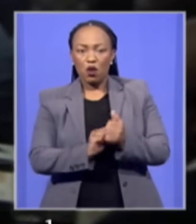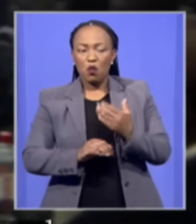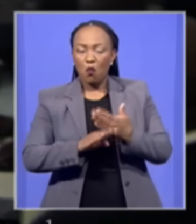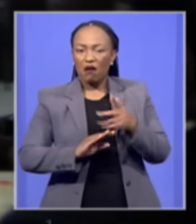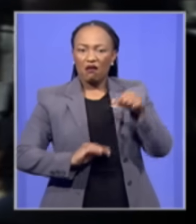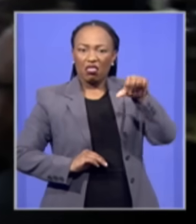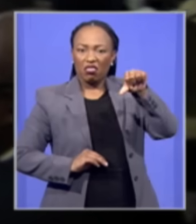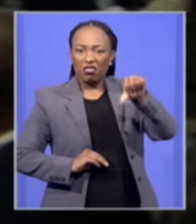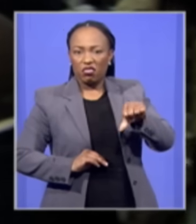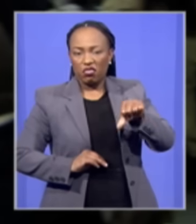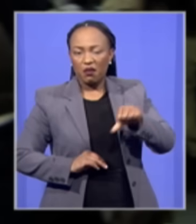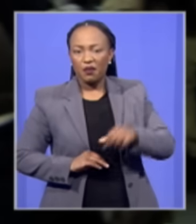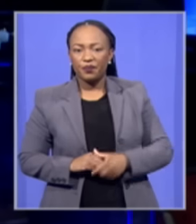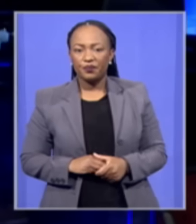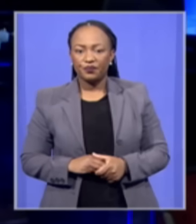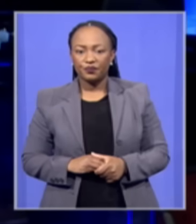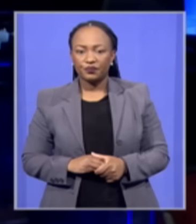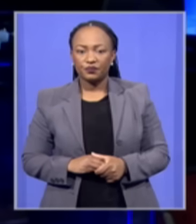hantle.